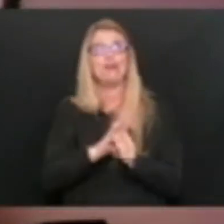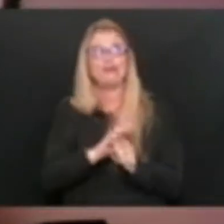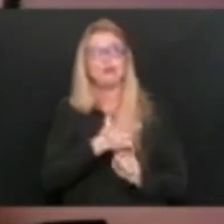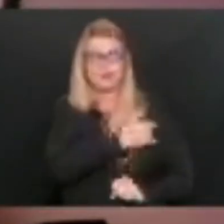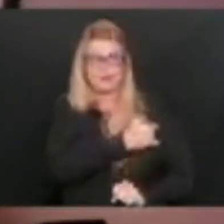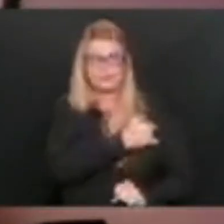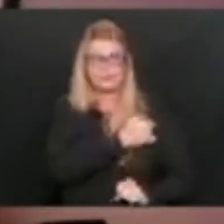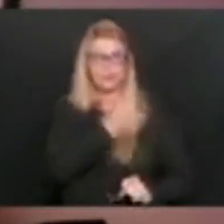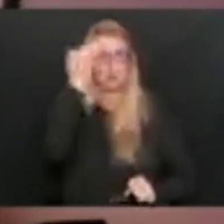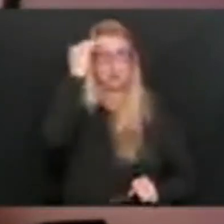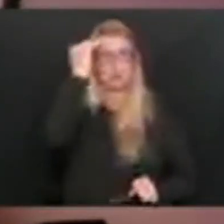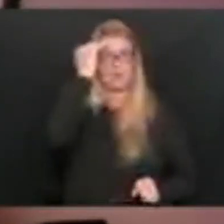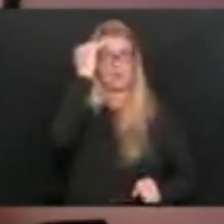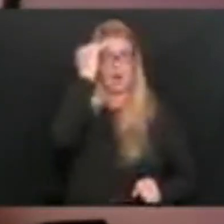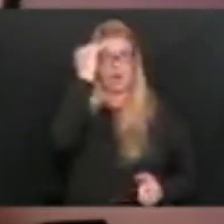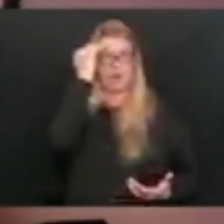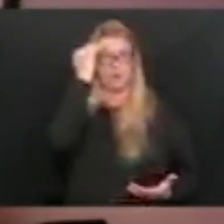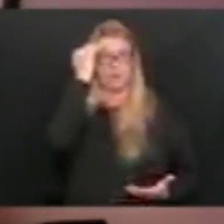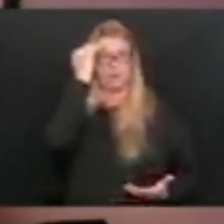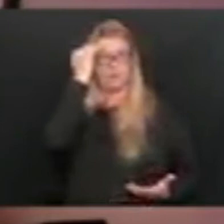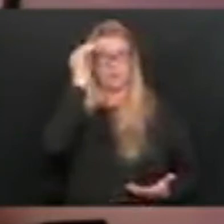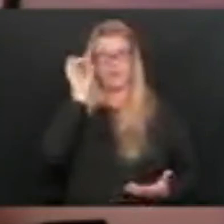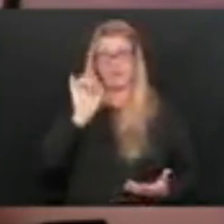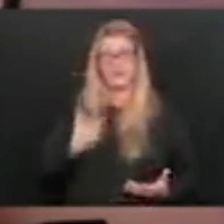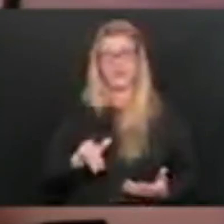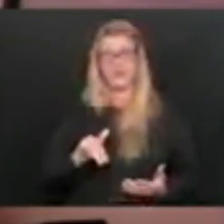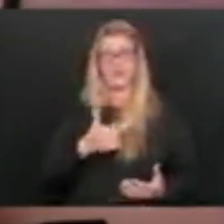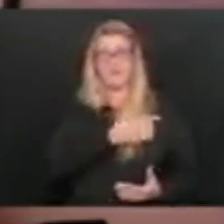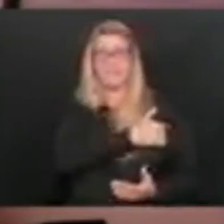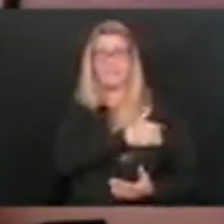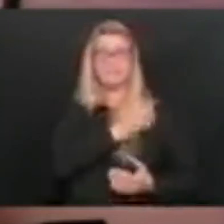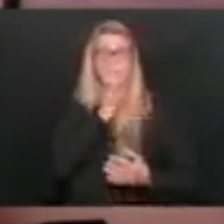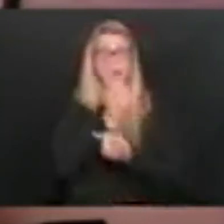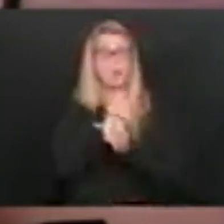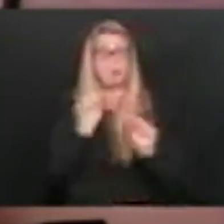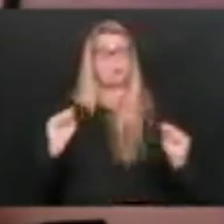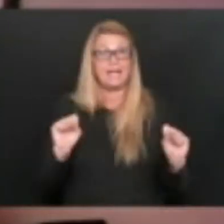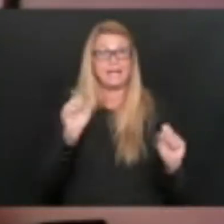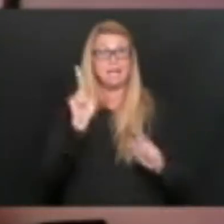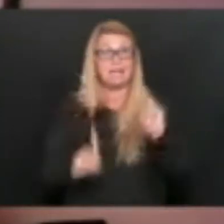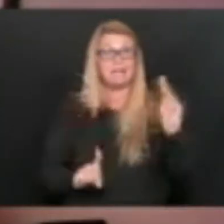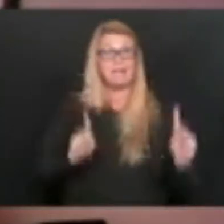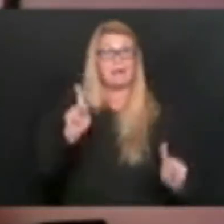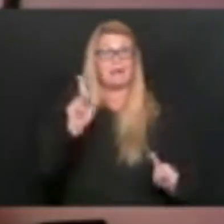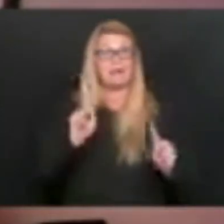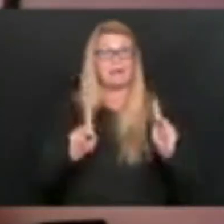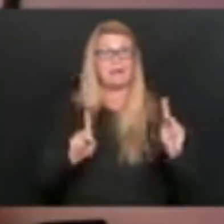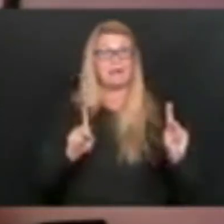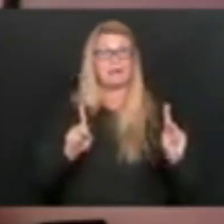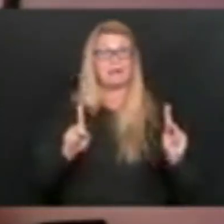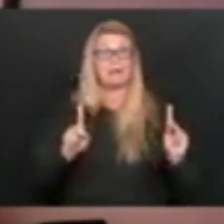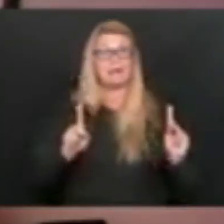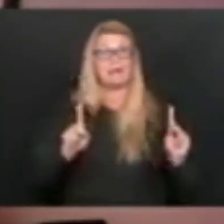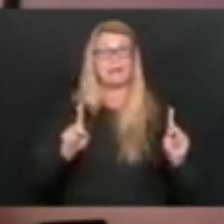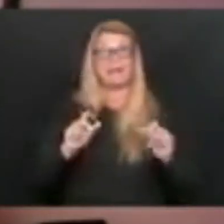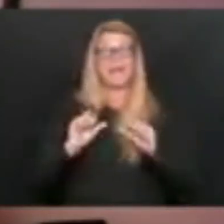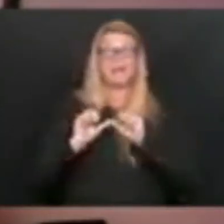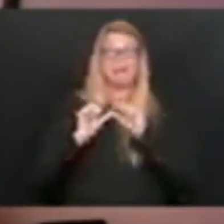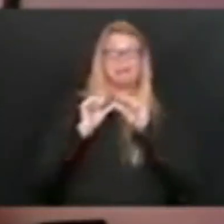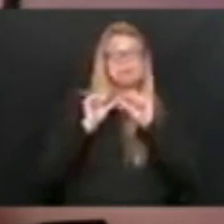know that the likelihood is these vaccines will also protect people against the problems of long